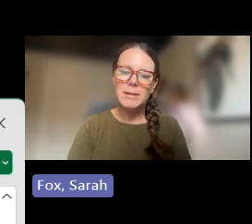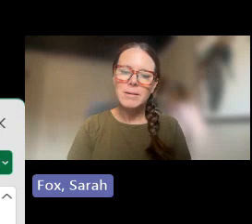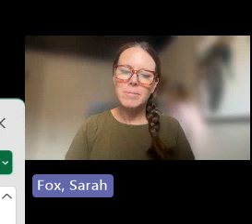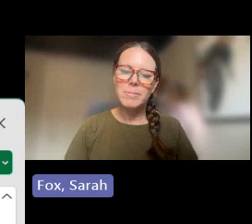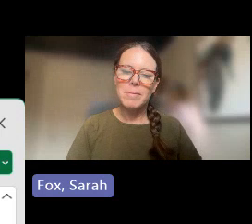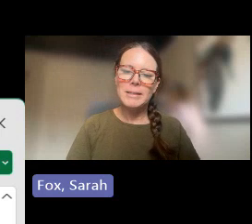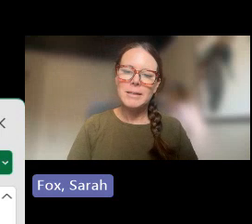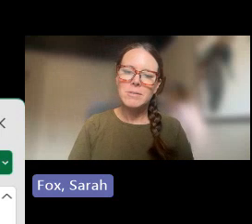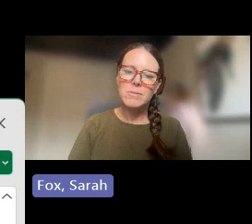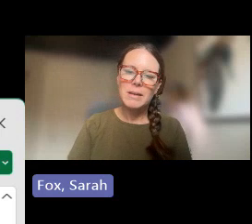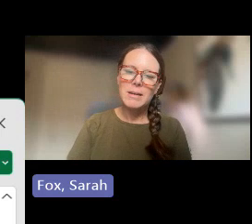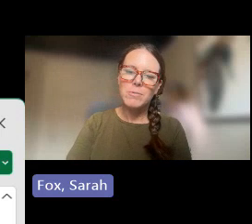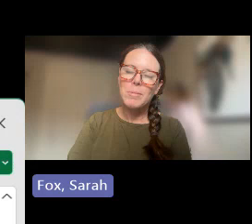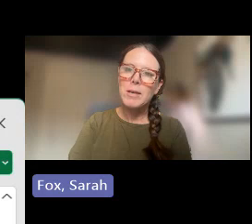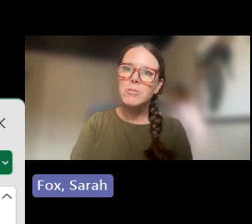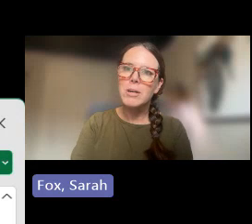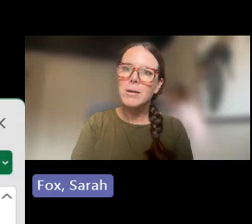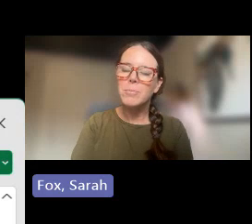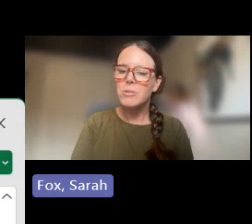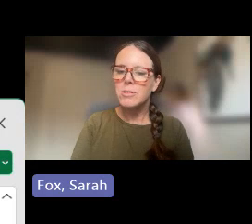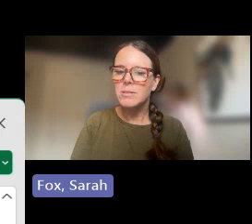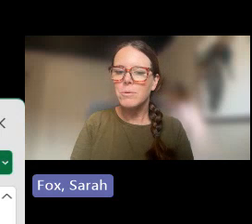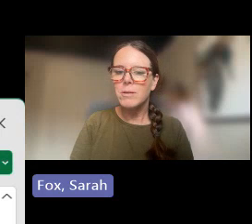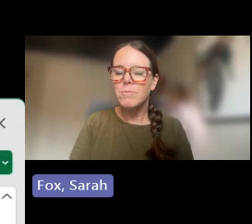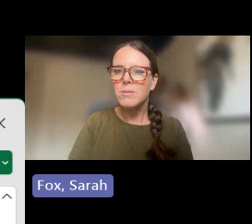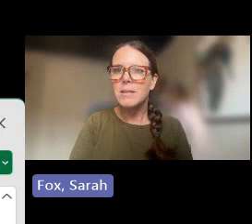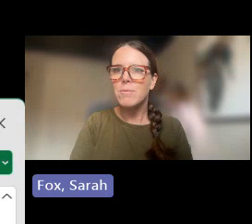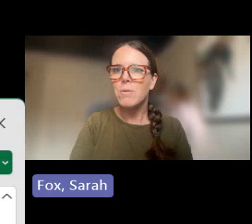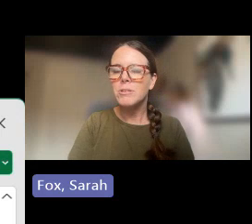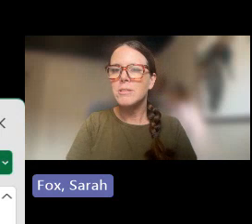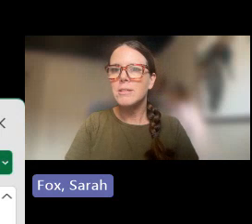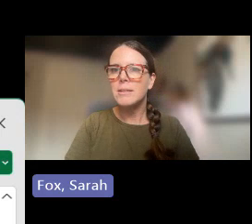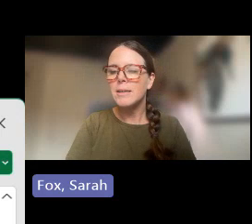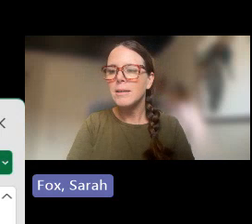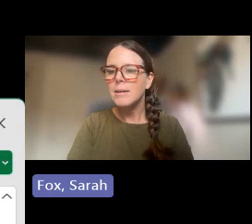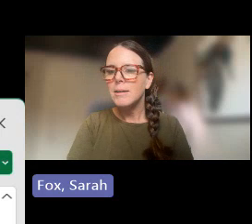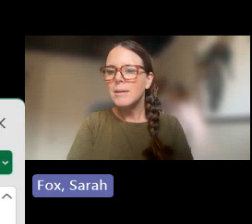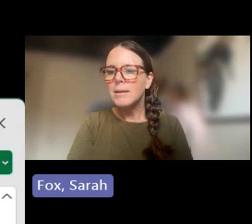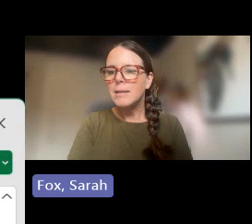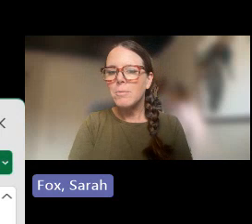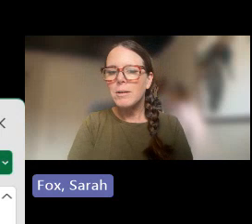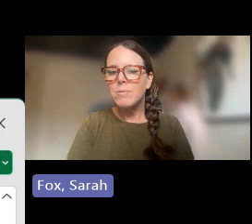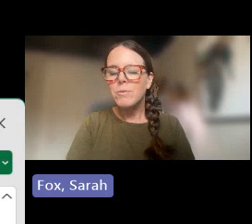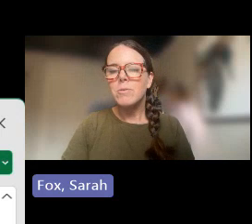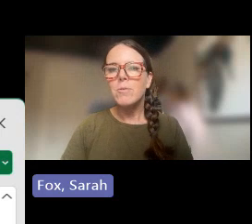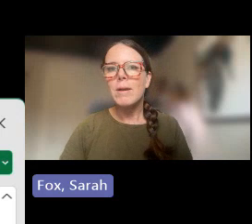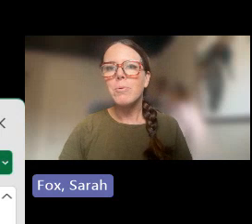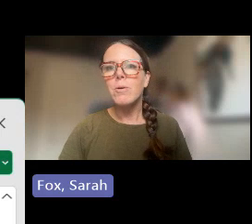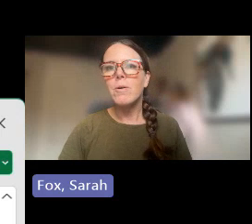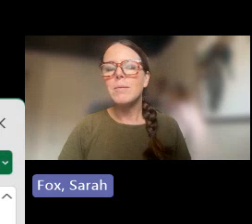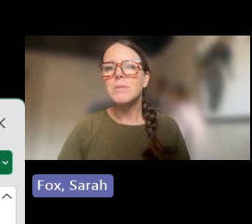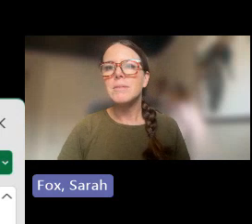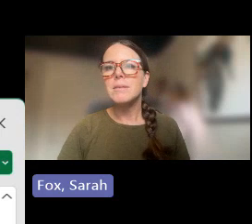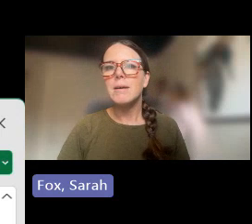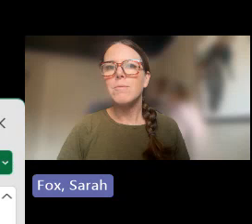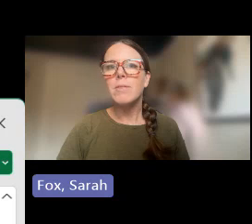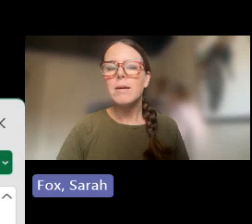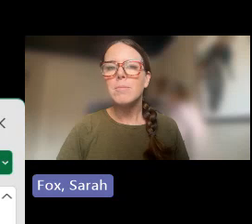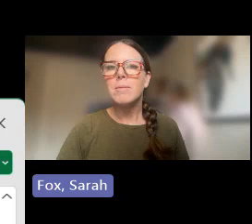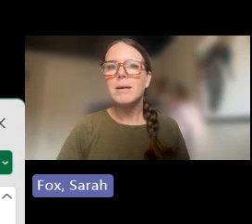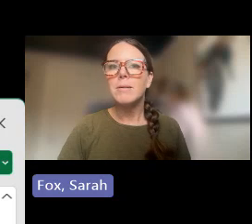work my lens from my other job, which is working for the state of Washington, and I run a few grant